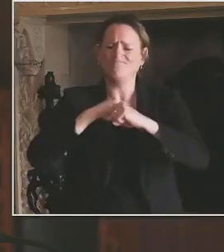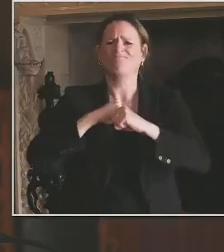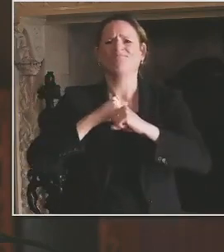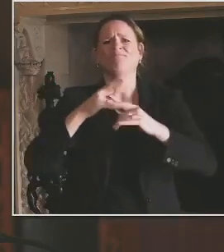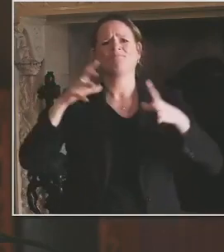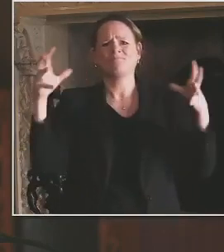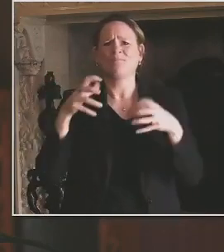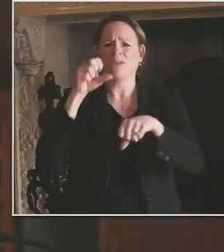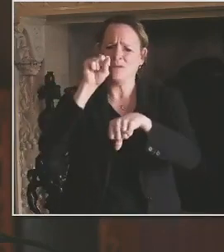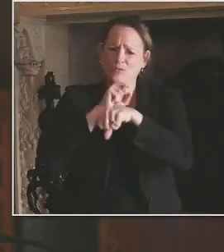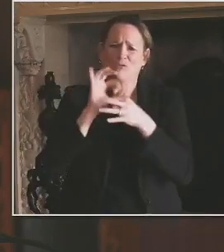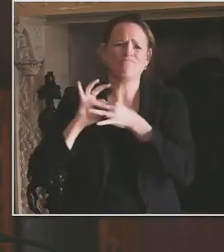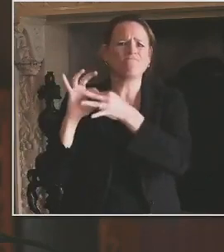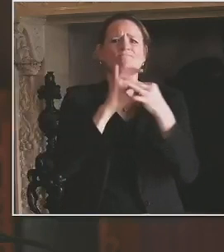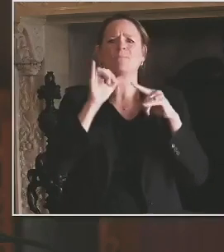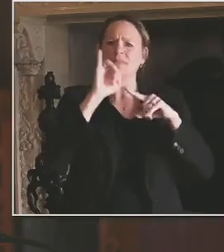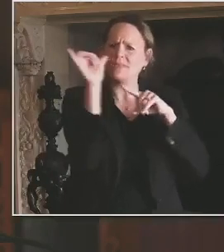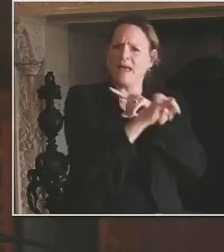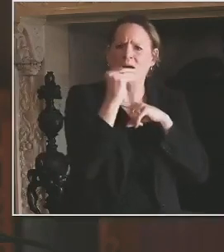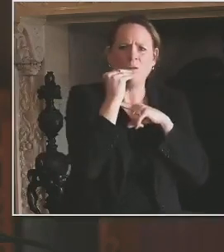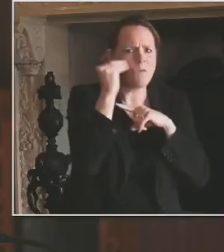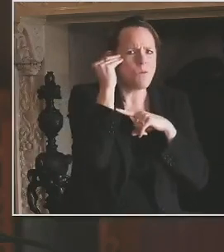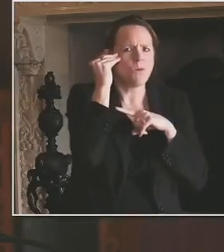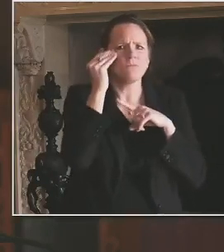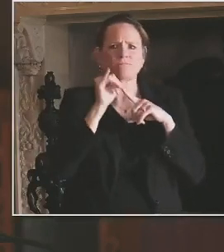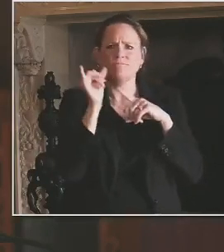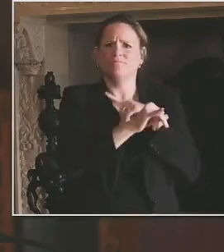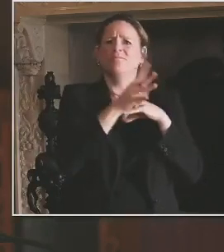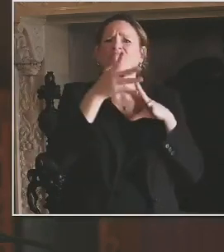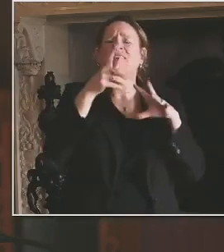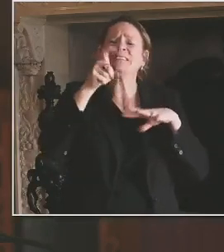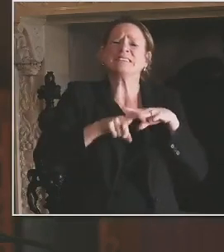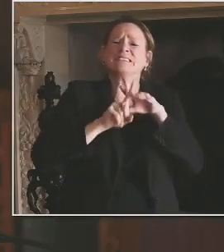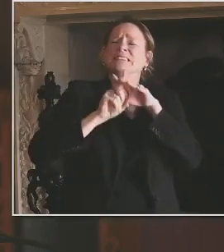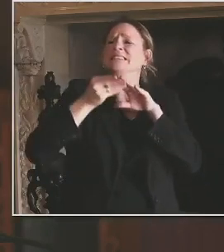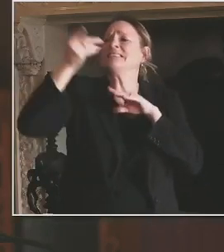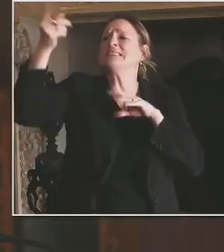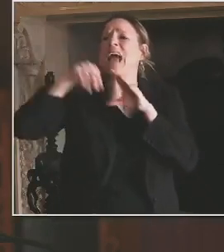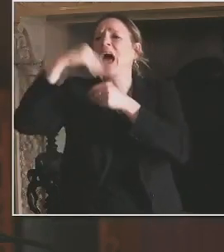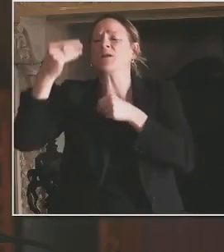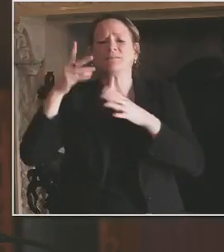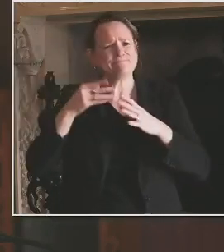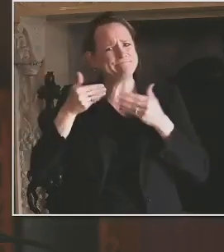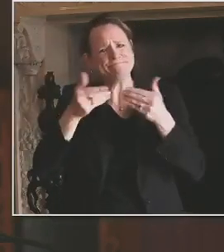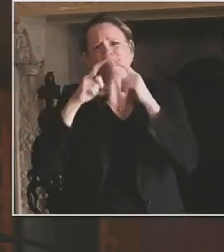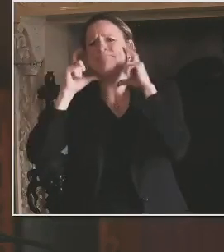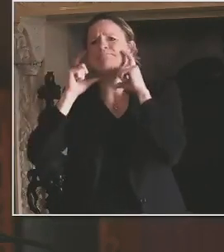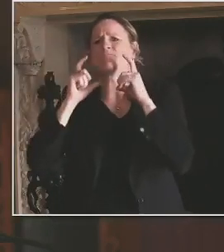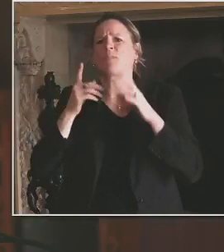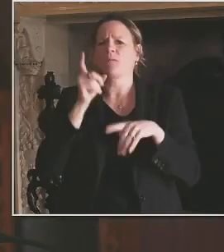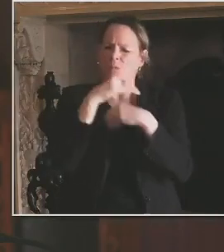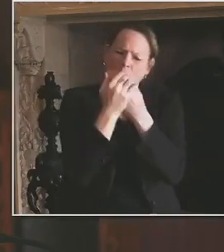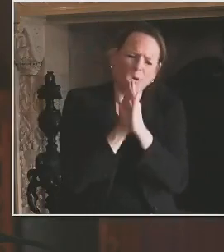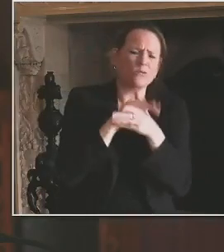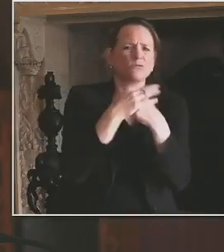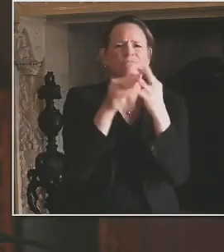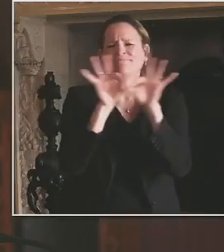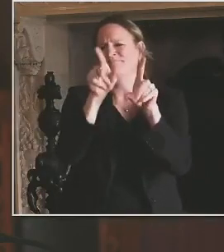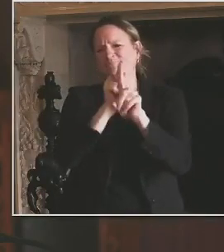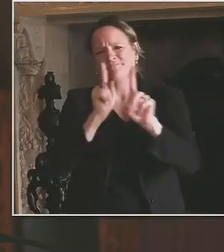trips to the essentials. Wash your hands frequently, practice physical distancing, and wear a mask if you can do